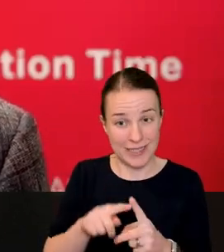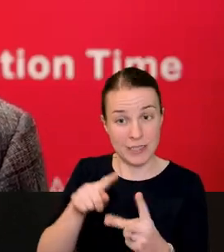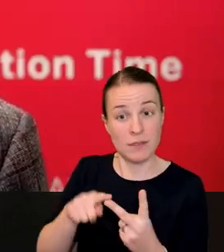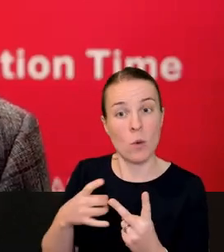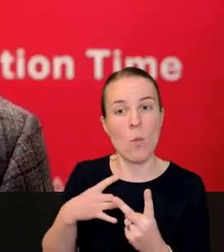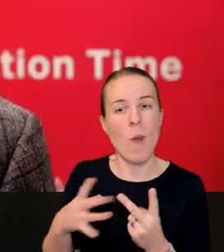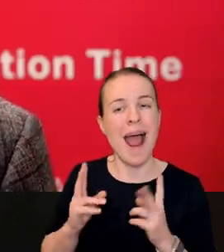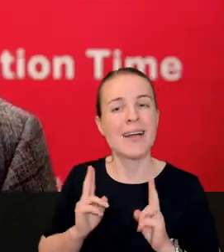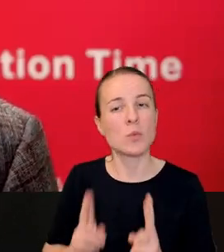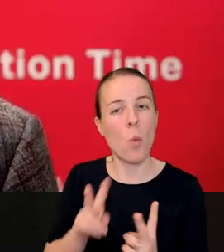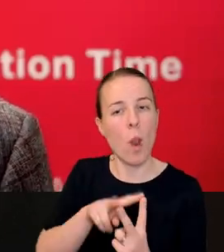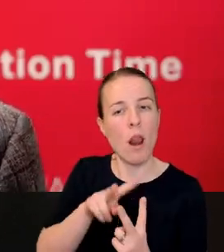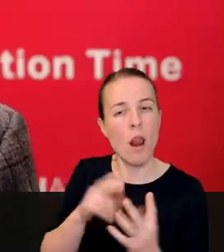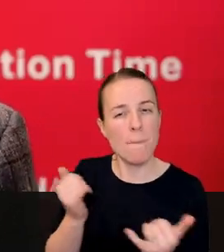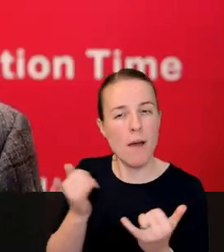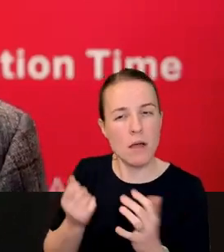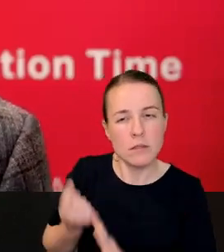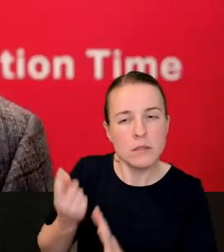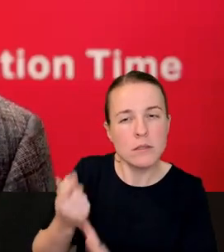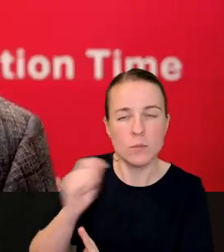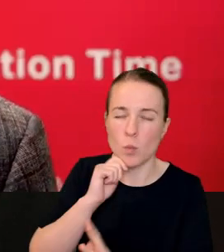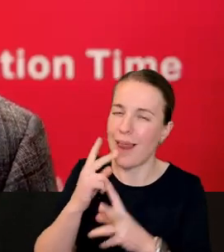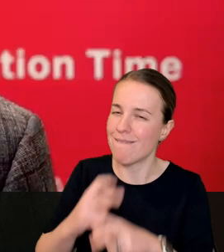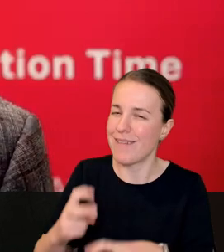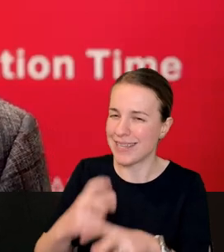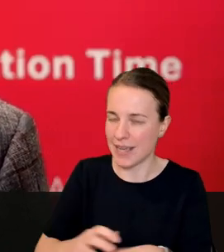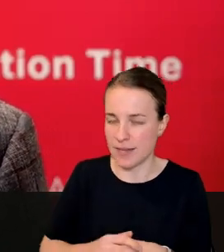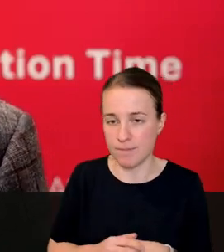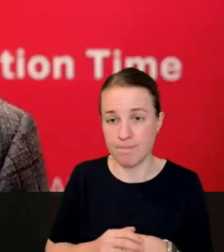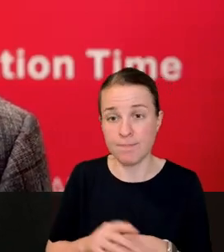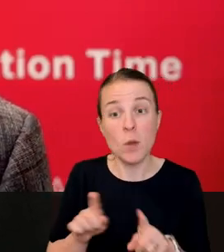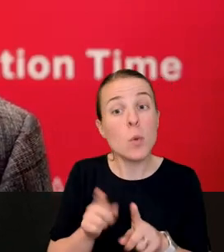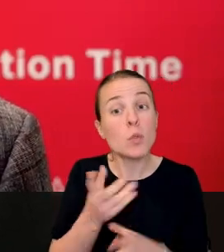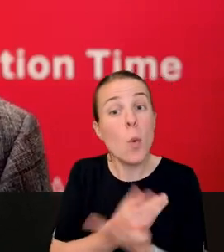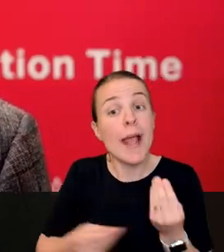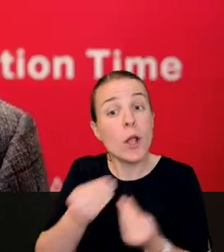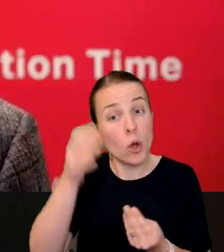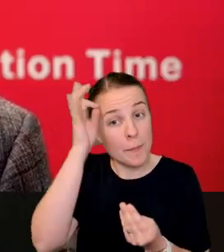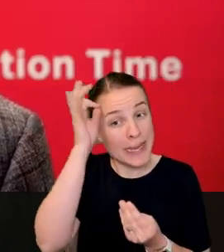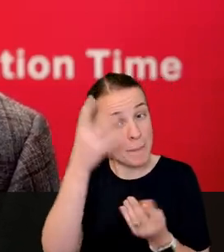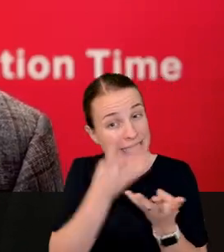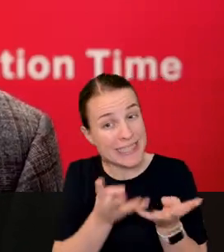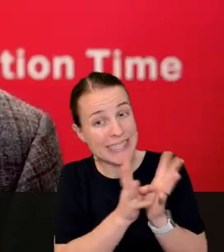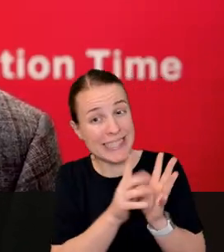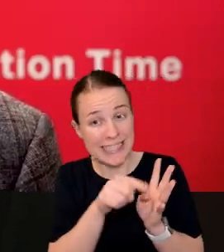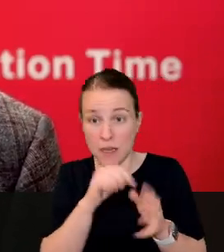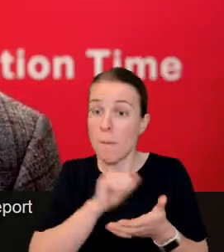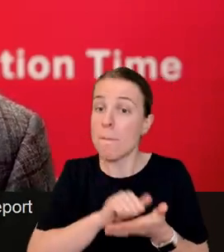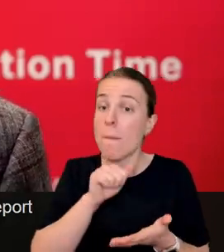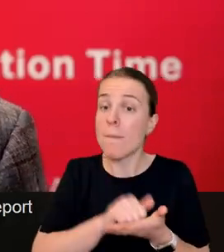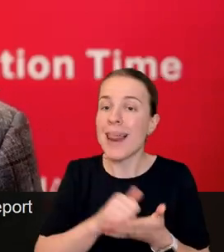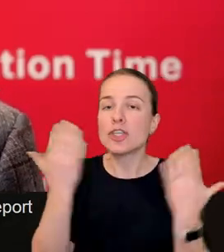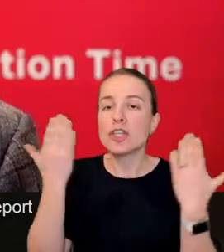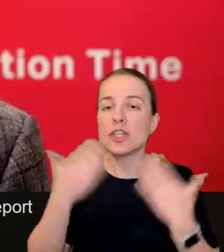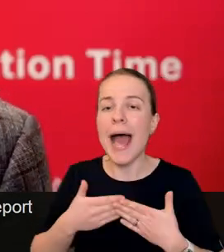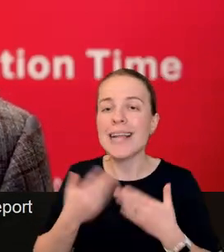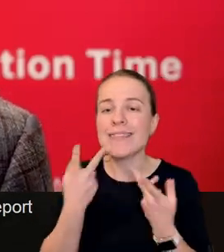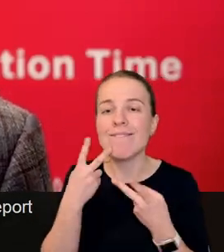The Economy Committee published Night Vision, its report into rebuilding London's nighttime